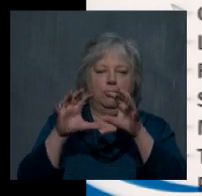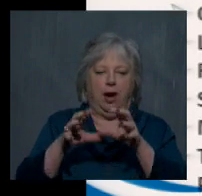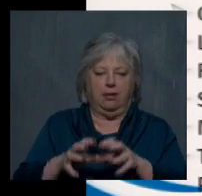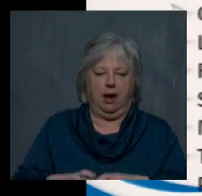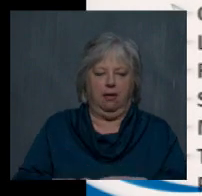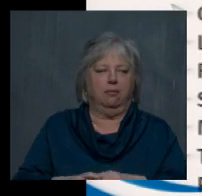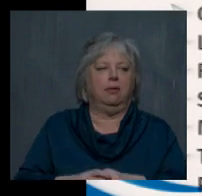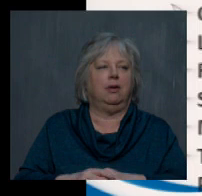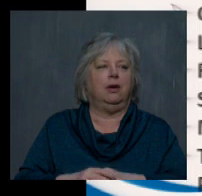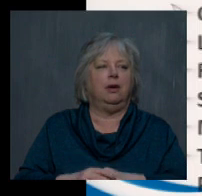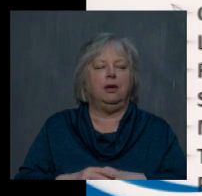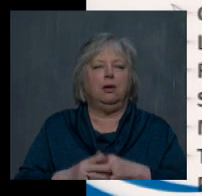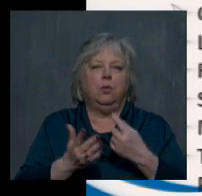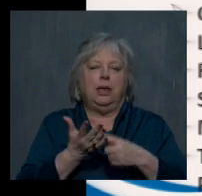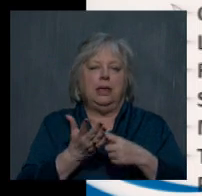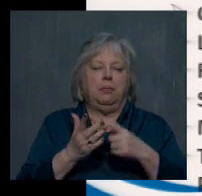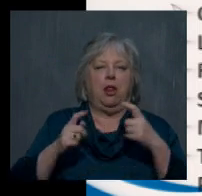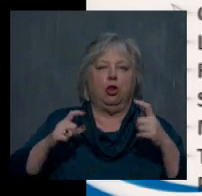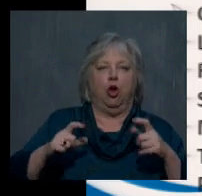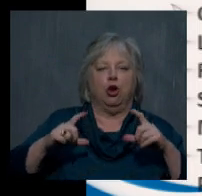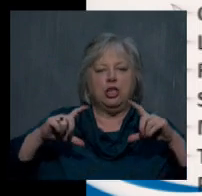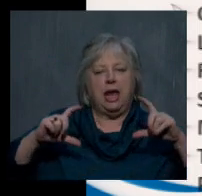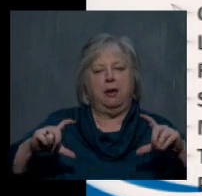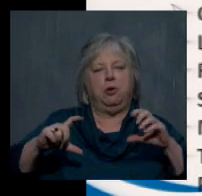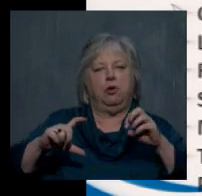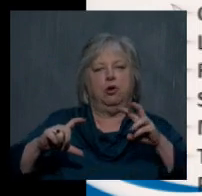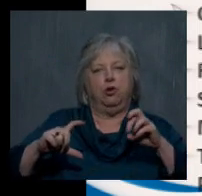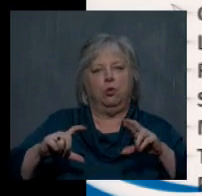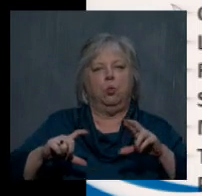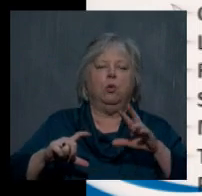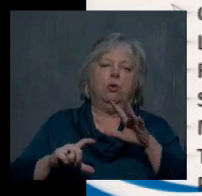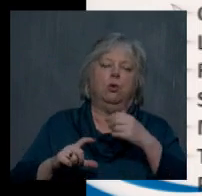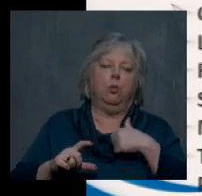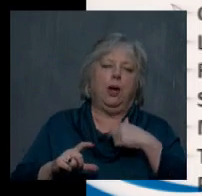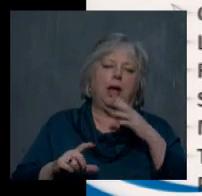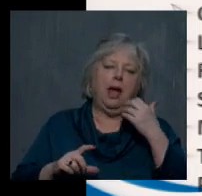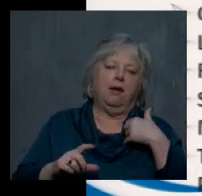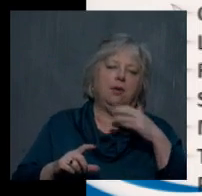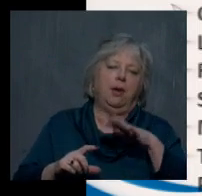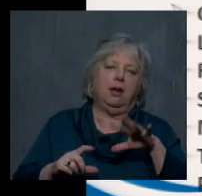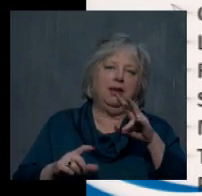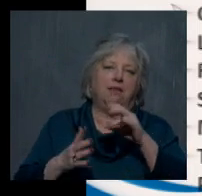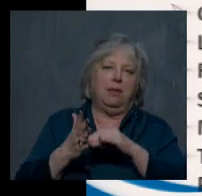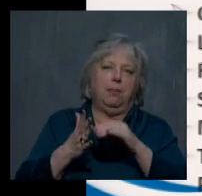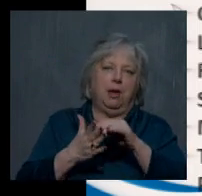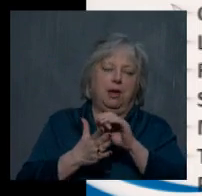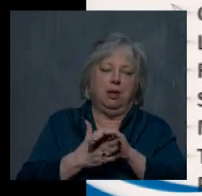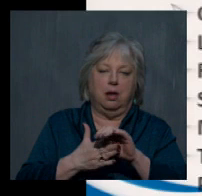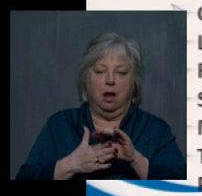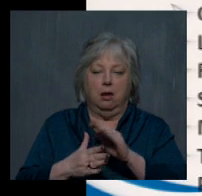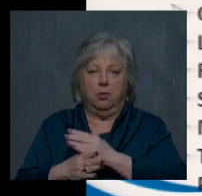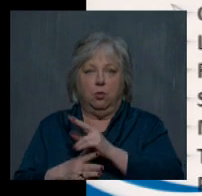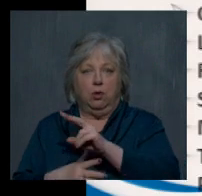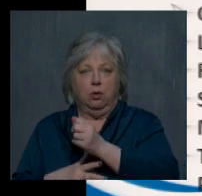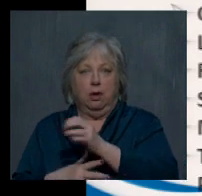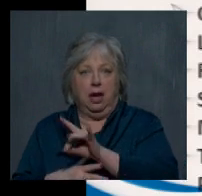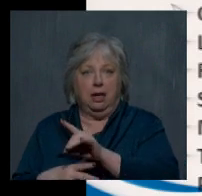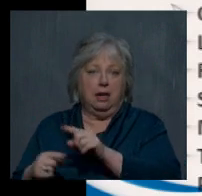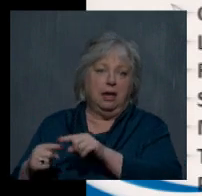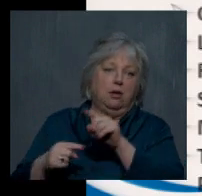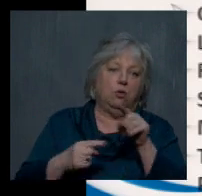perspective. We talked about the large diameter sewer. We're looking at approximately $7 million between 2018